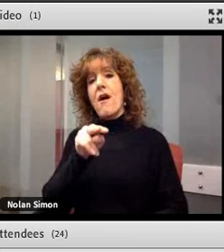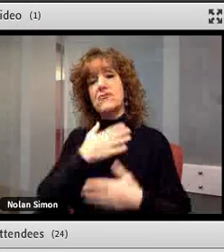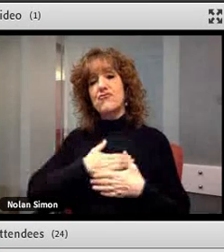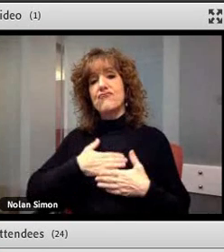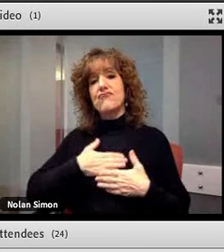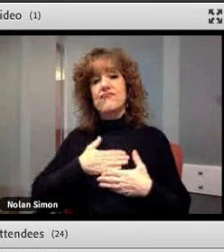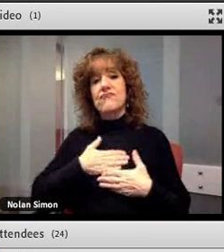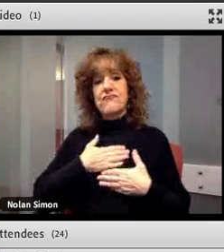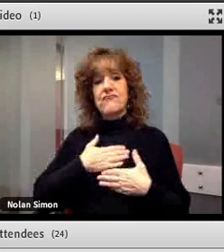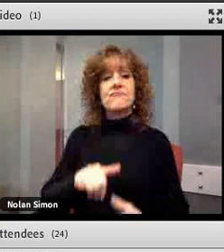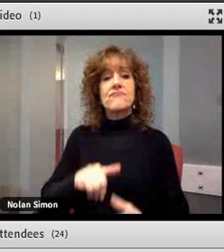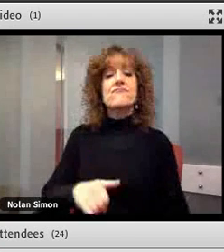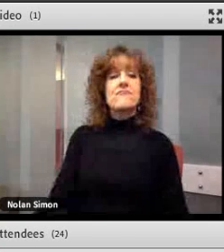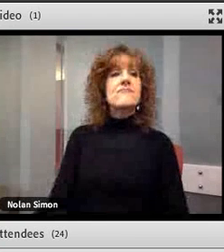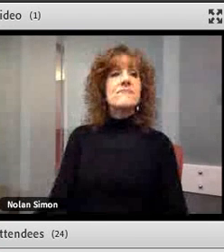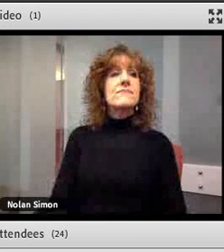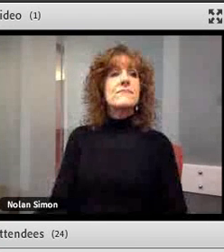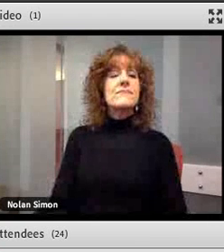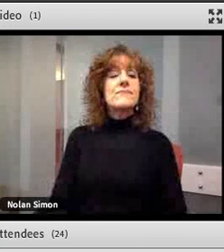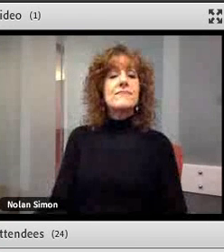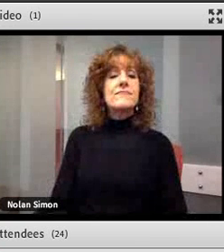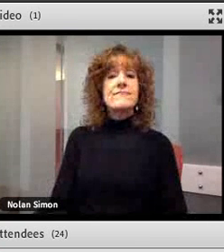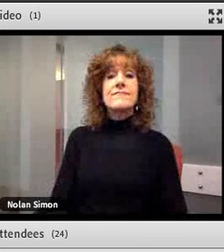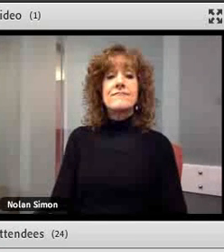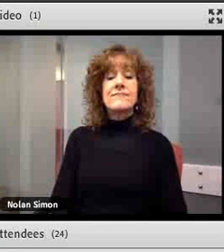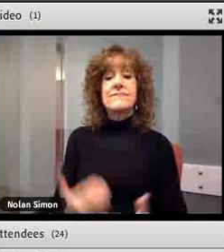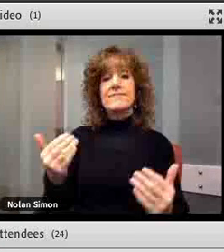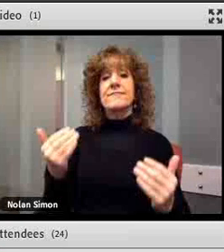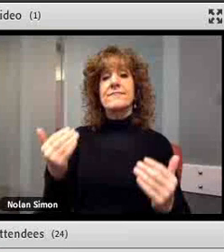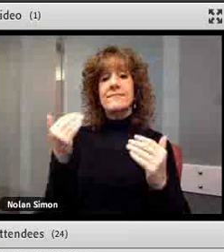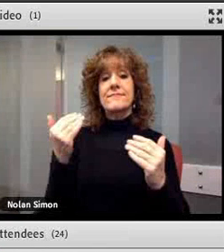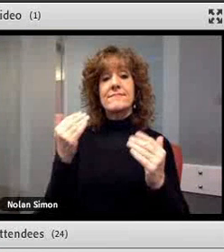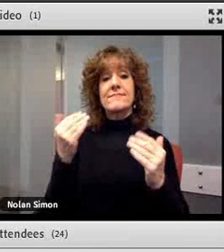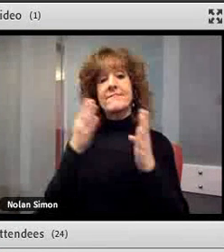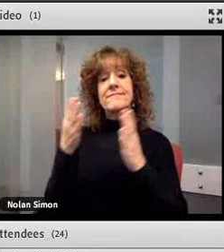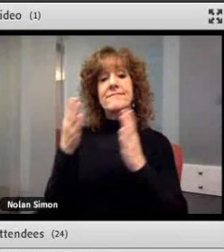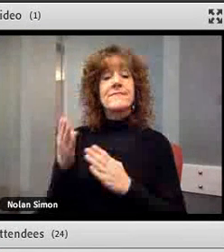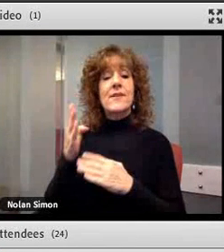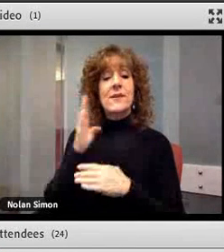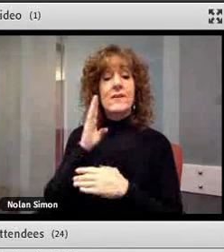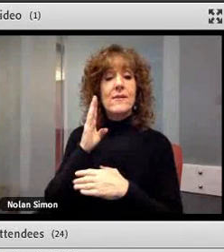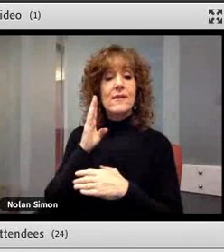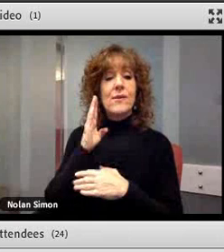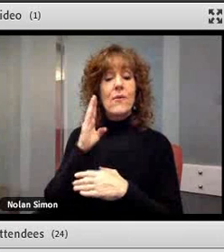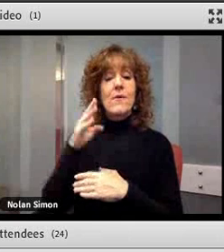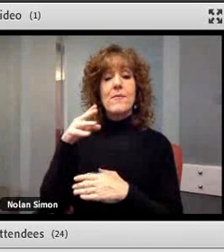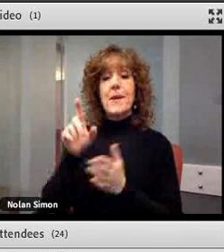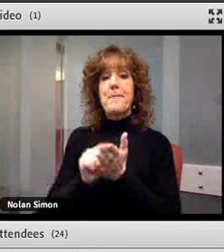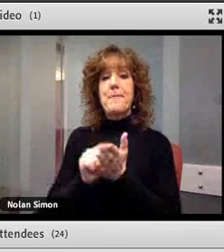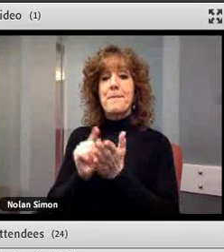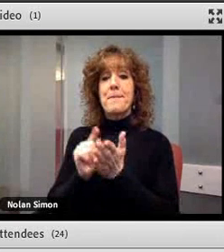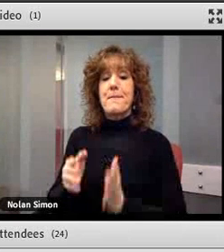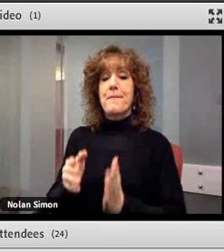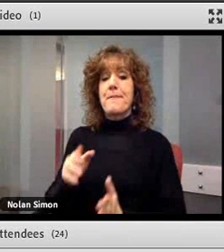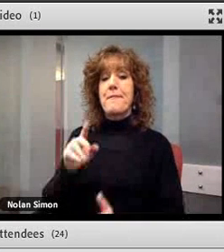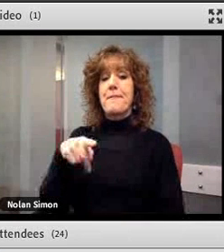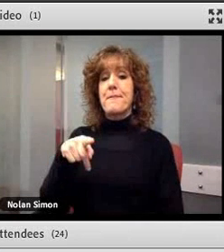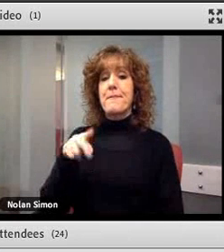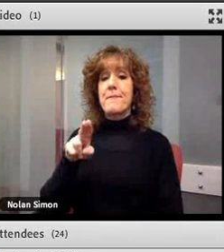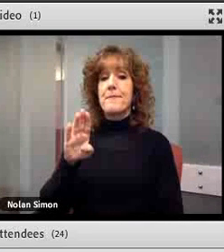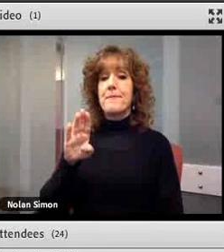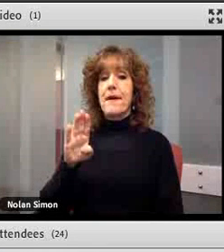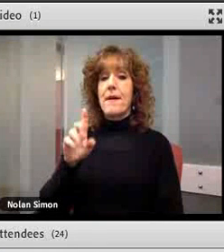Great. All right, so then the next one that we're going into is the publisher. Now this is the one that